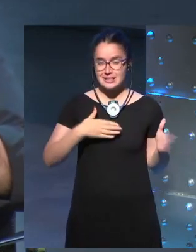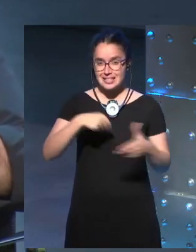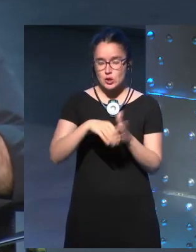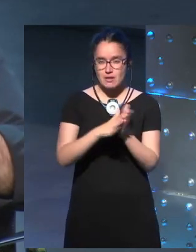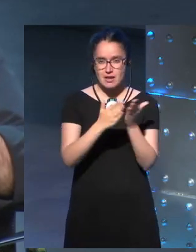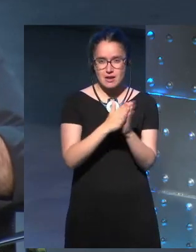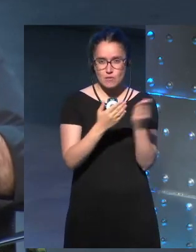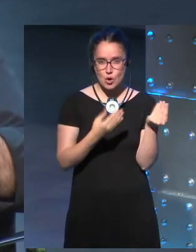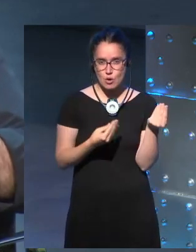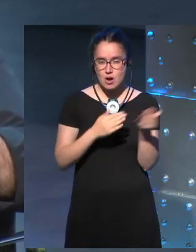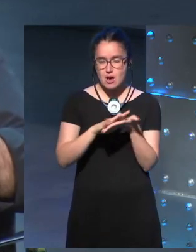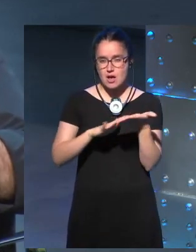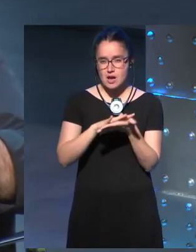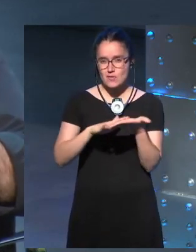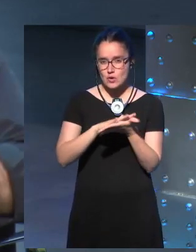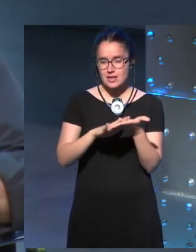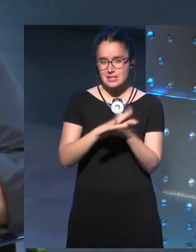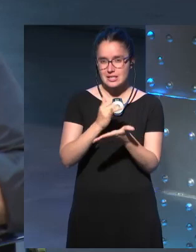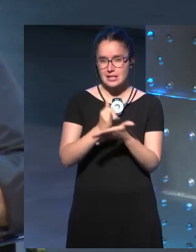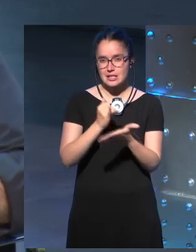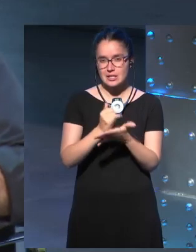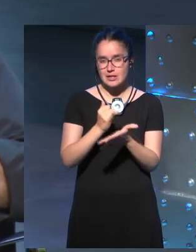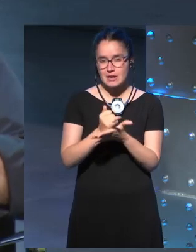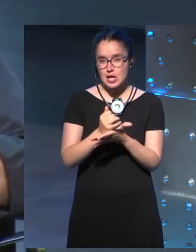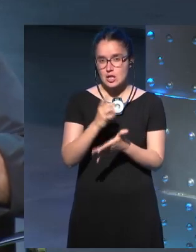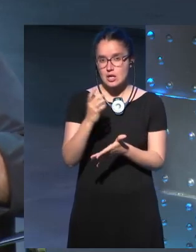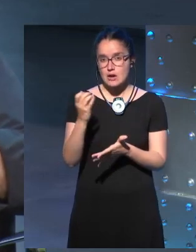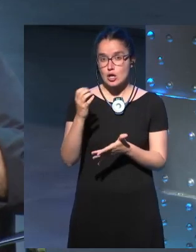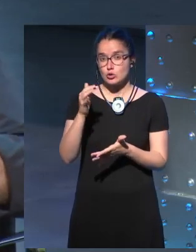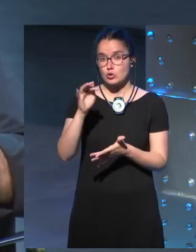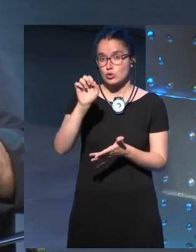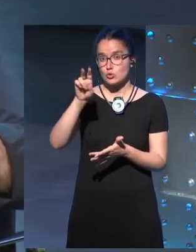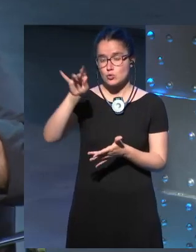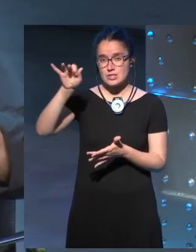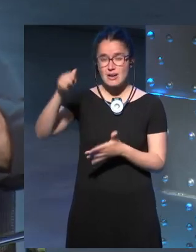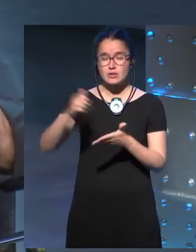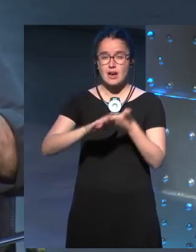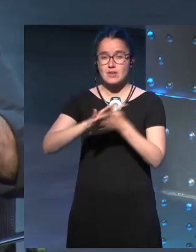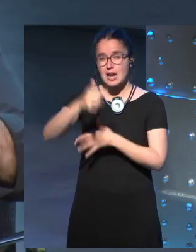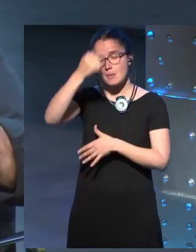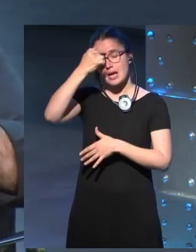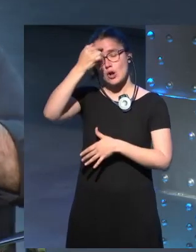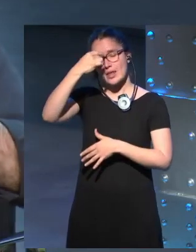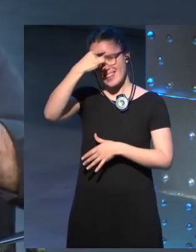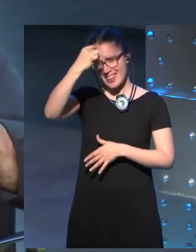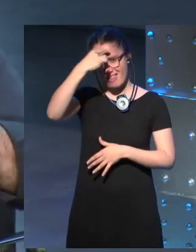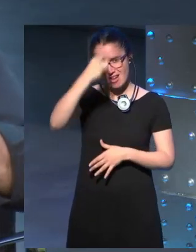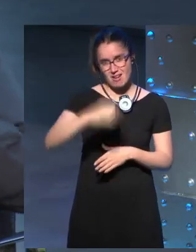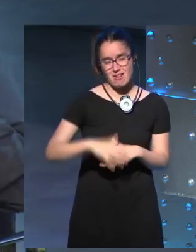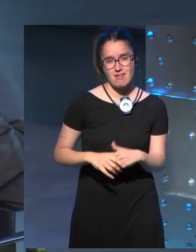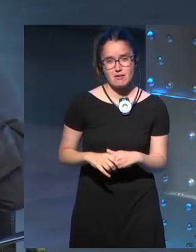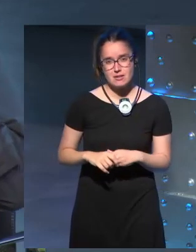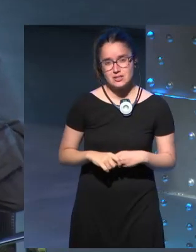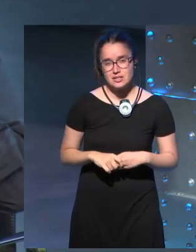this essay by Jean-Philippe Toussaint called La Mélancolie de Zidane, Zidane's Melancholy.